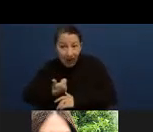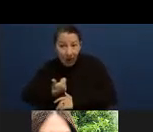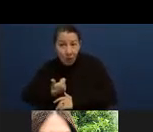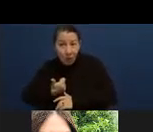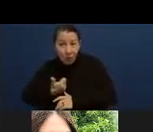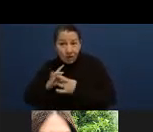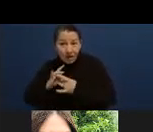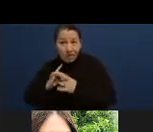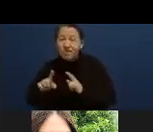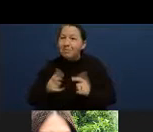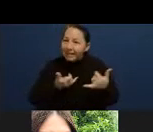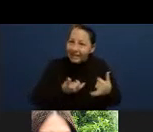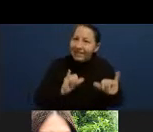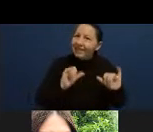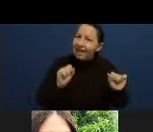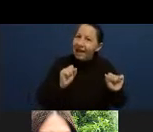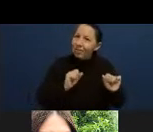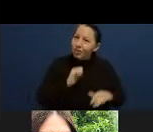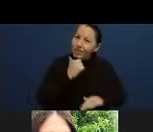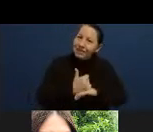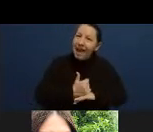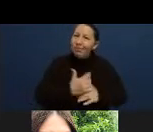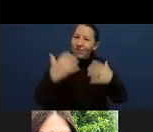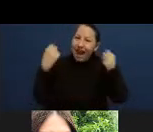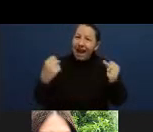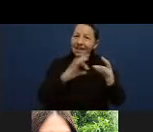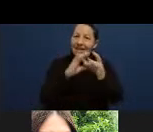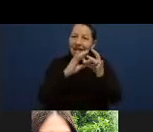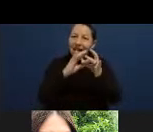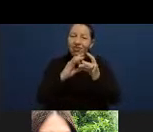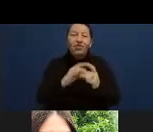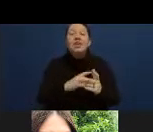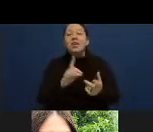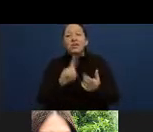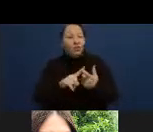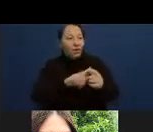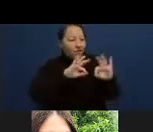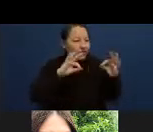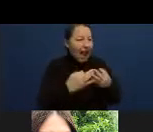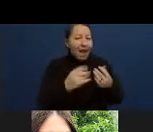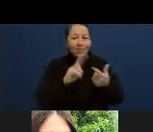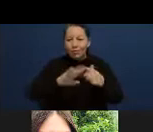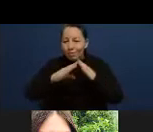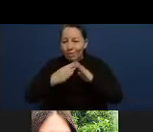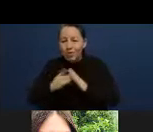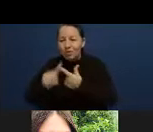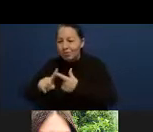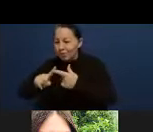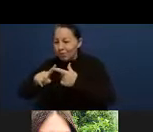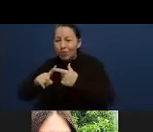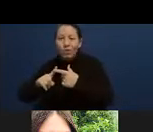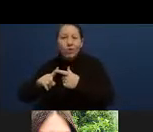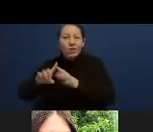healthy connections in their relationships to their families, to their community, to make them strong